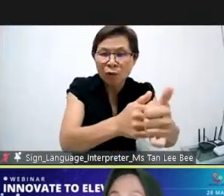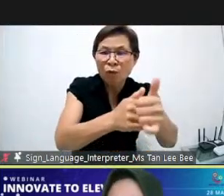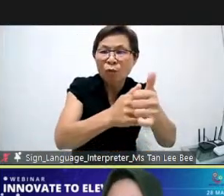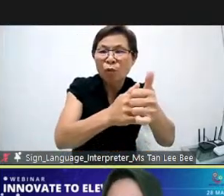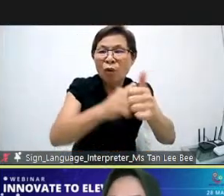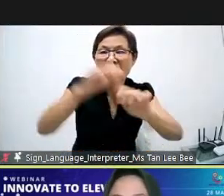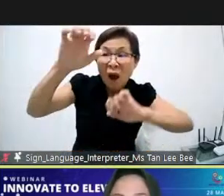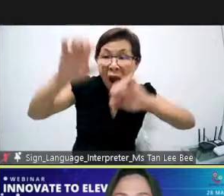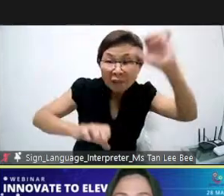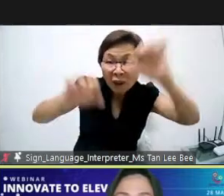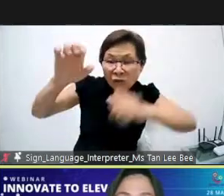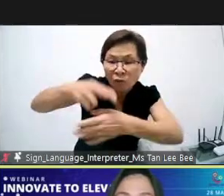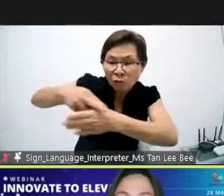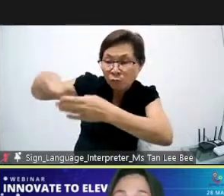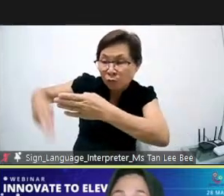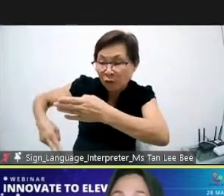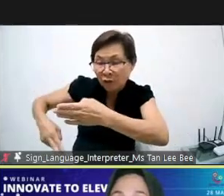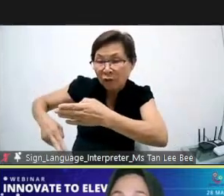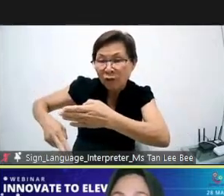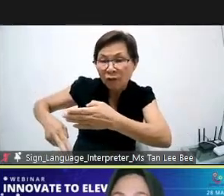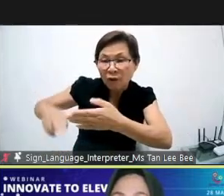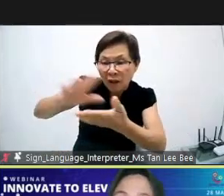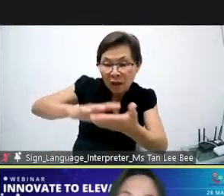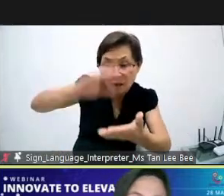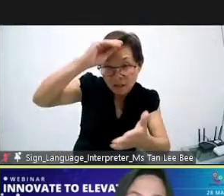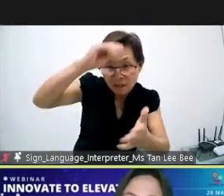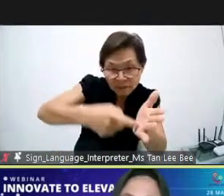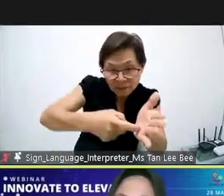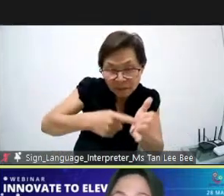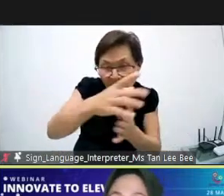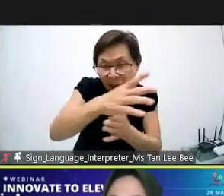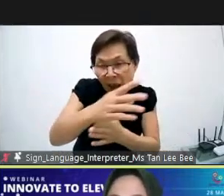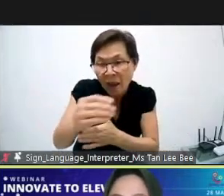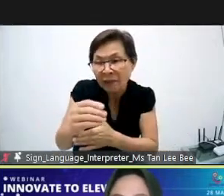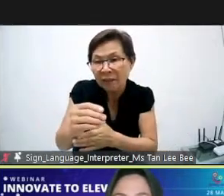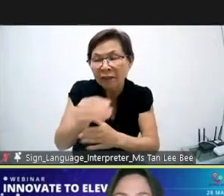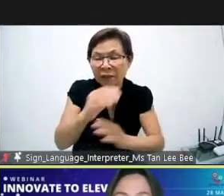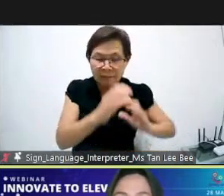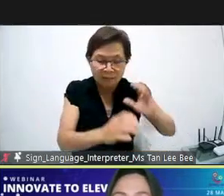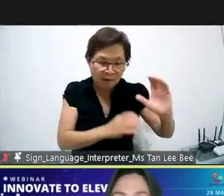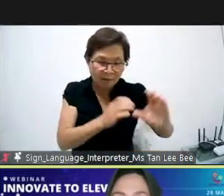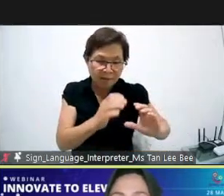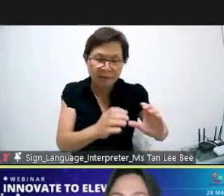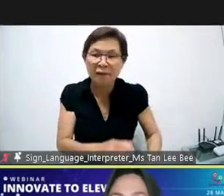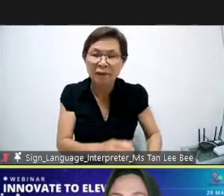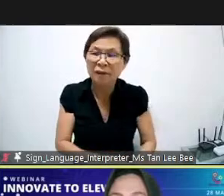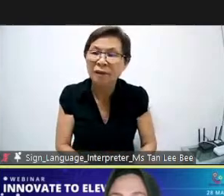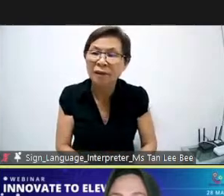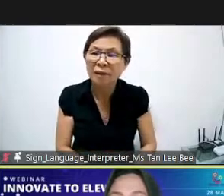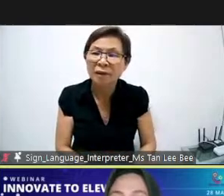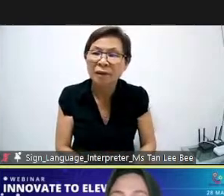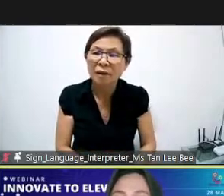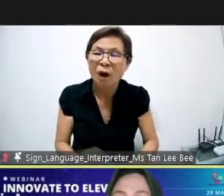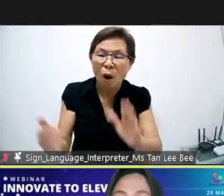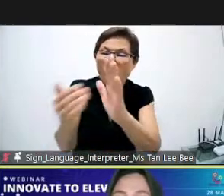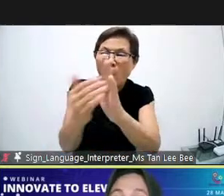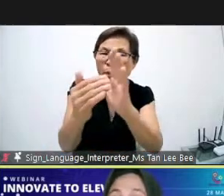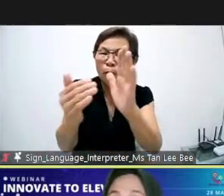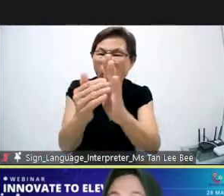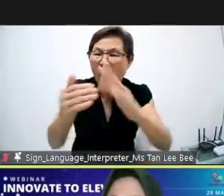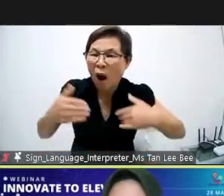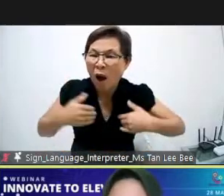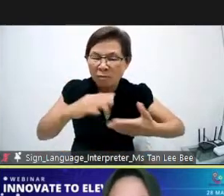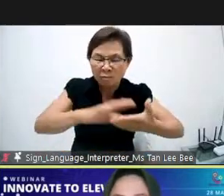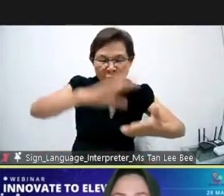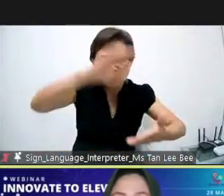the result of learning needs and their characteristic. Of the obstacle they have, learning becomes